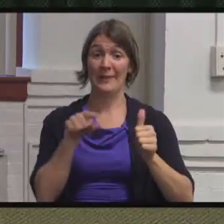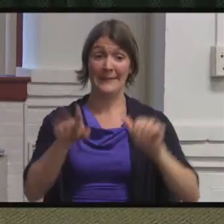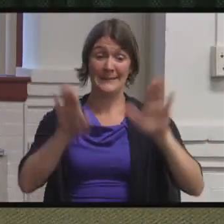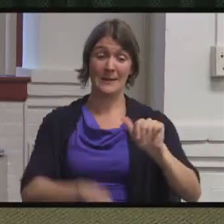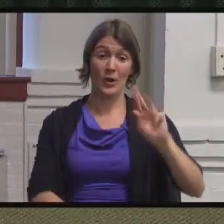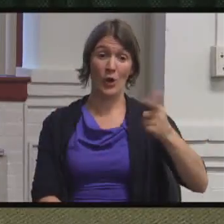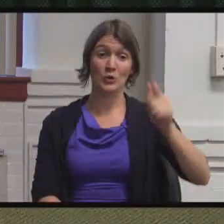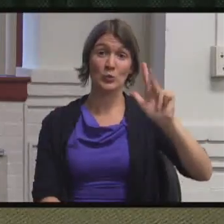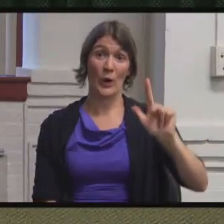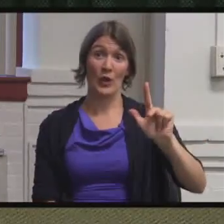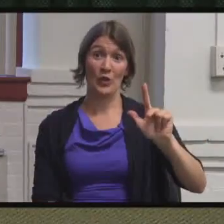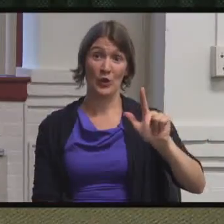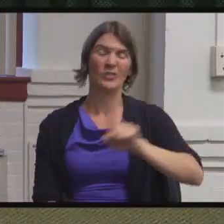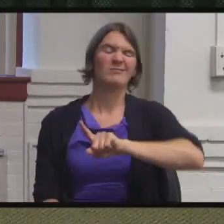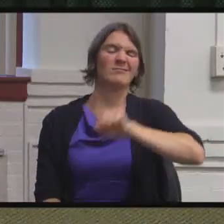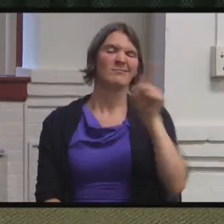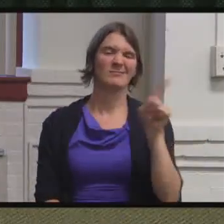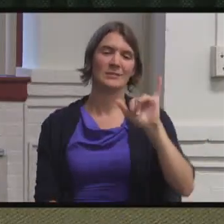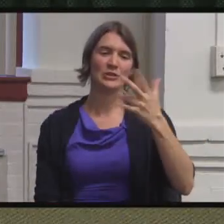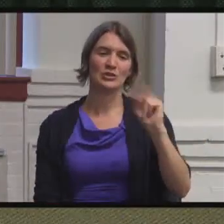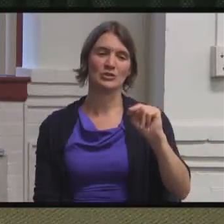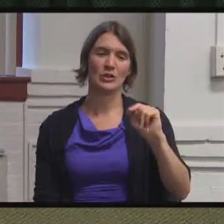23 at 101 John Sykes Drive,